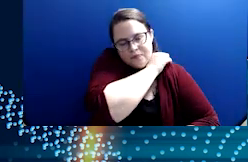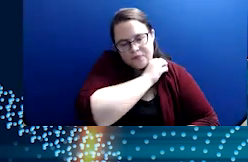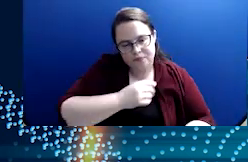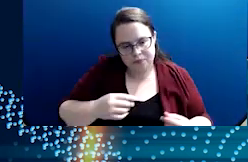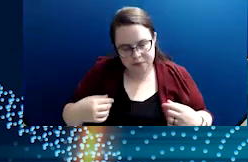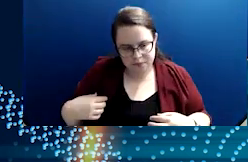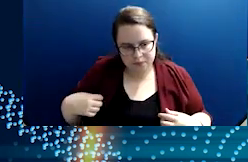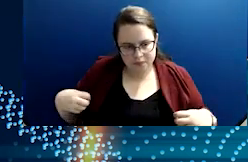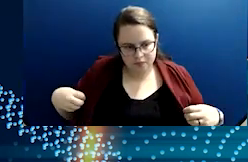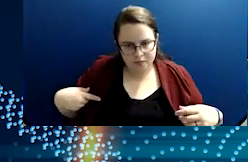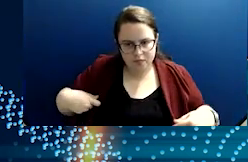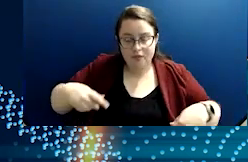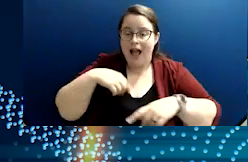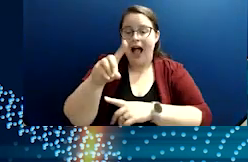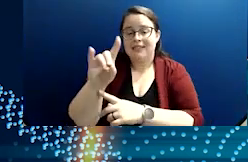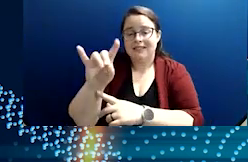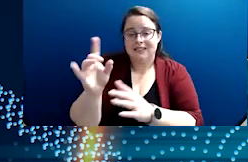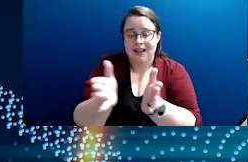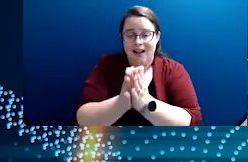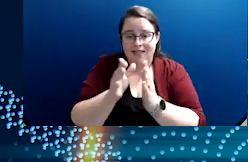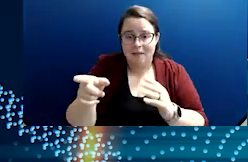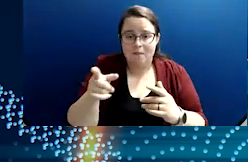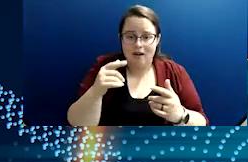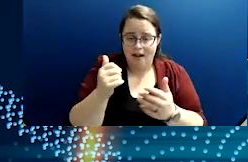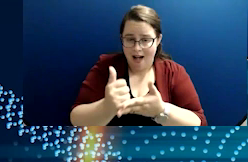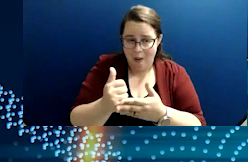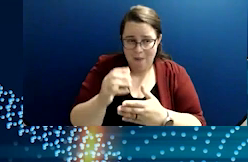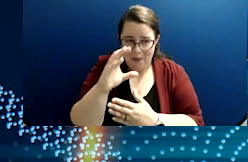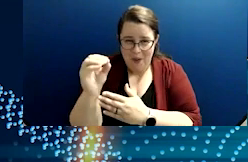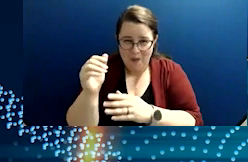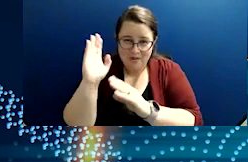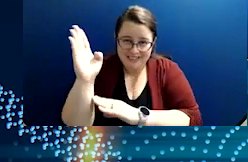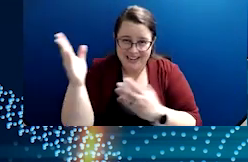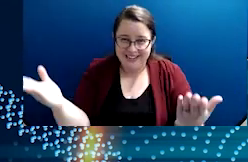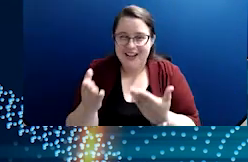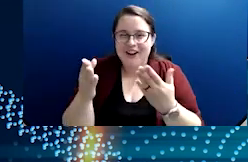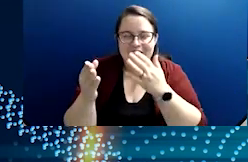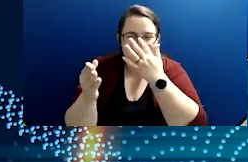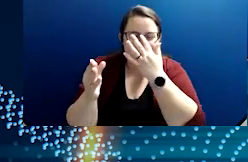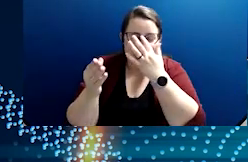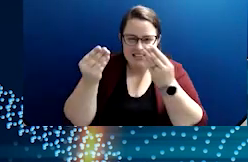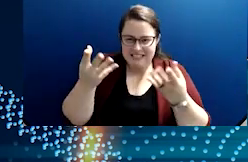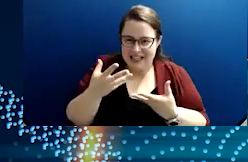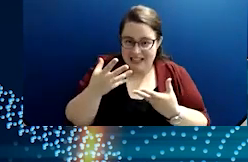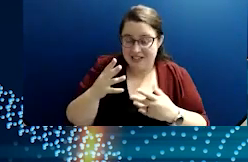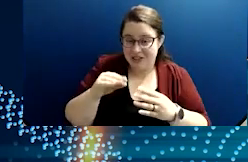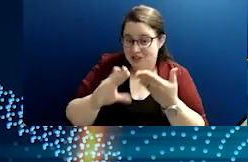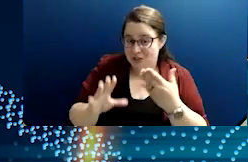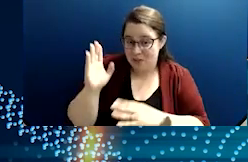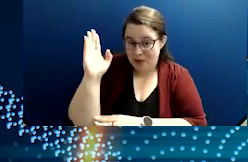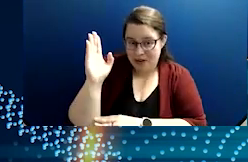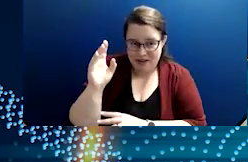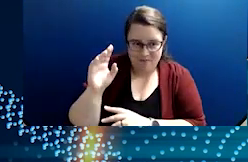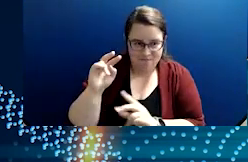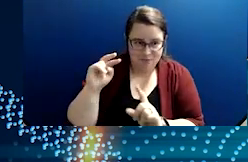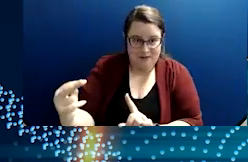I did ask him to help co-present here, and tell us like the perspective of the student. This was his